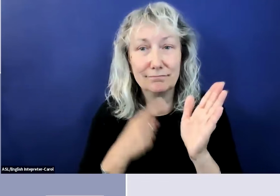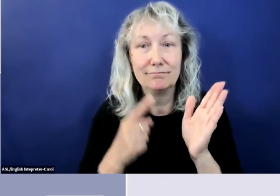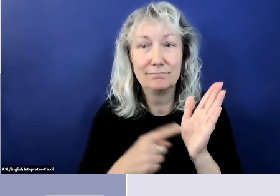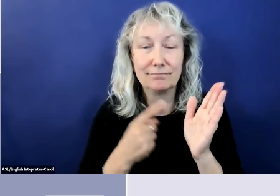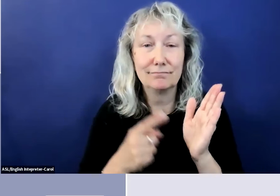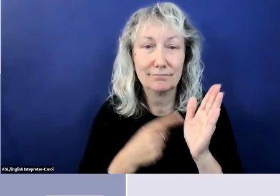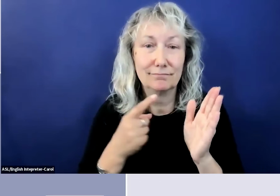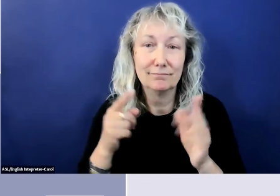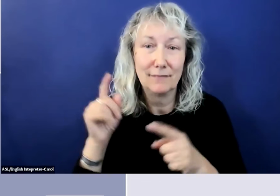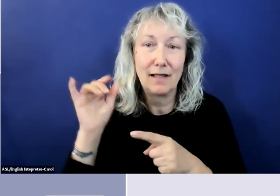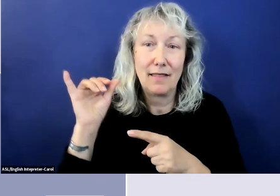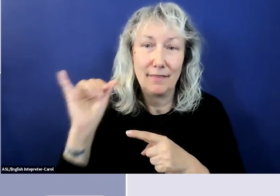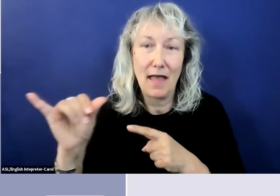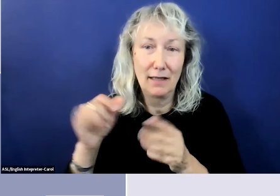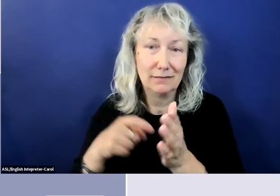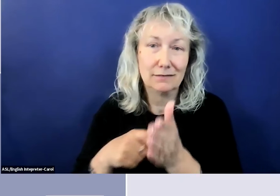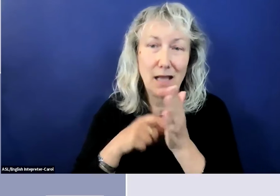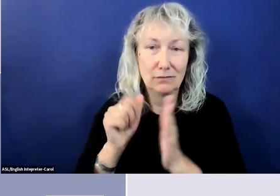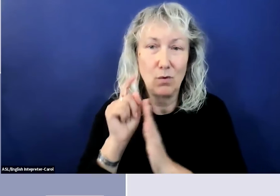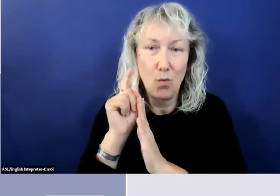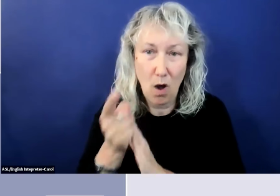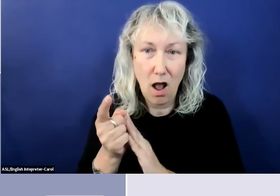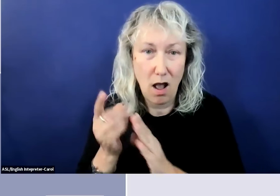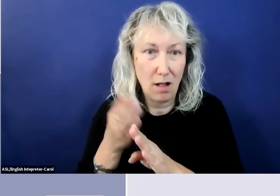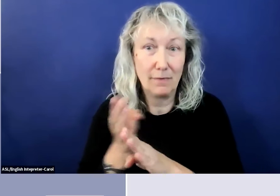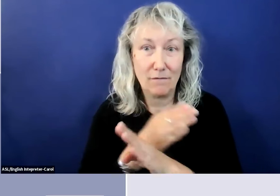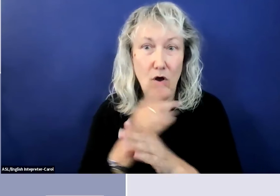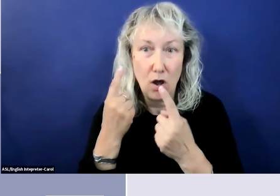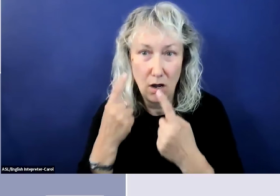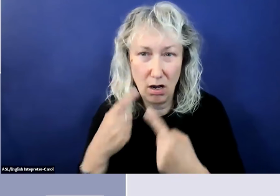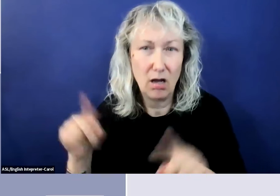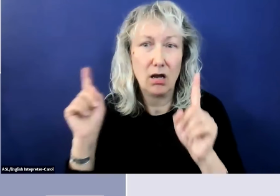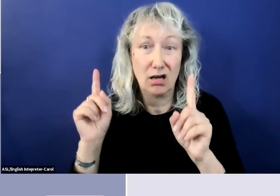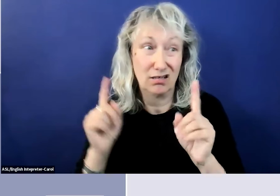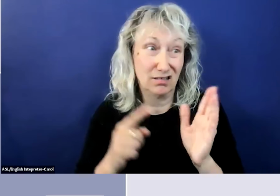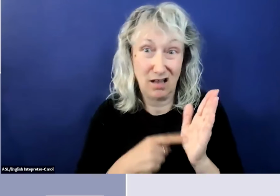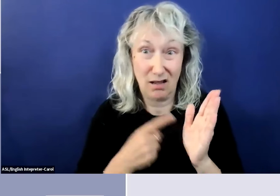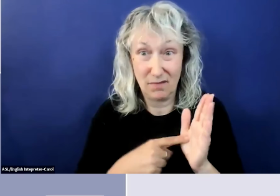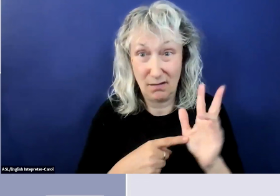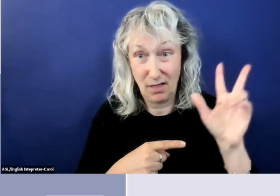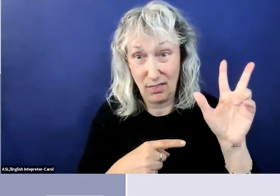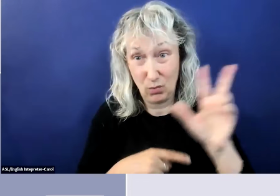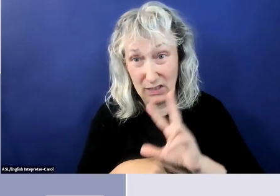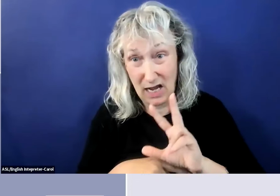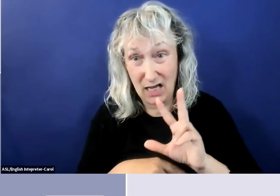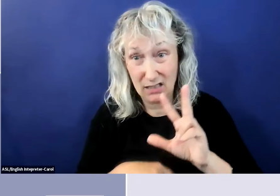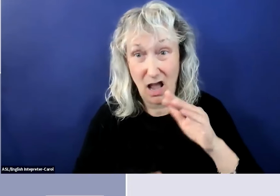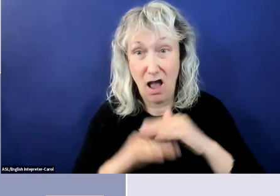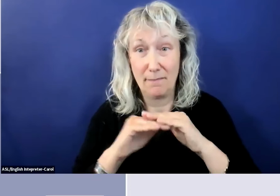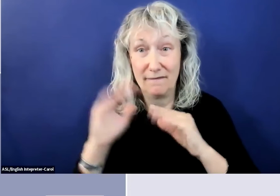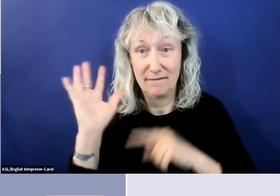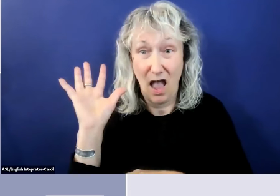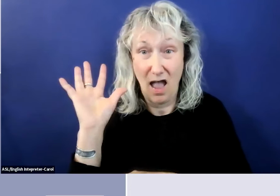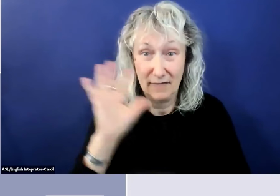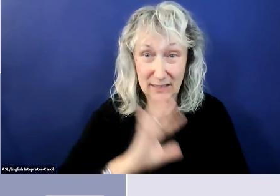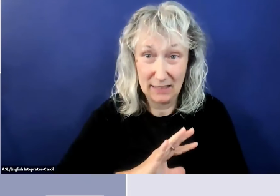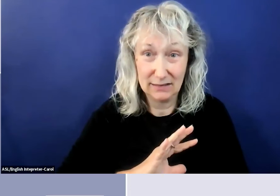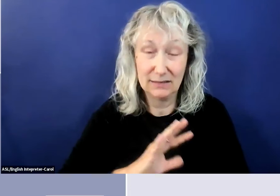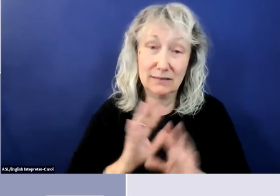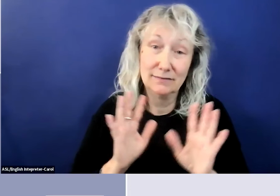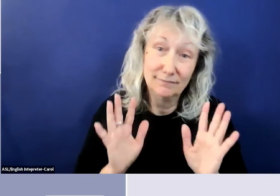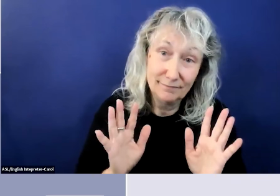those overrides to kick in. Historically, I've seen it take 3 to 5 days. However, it takes